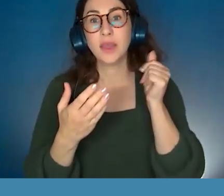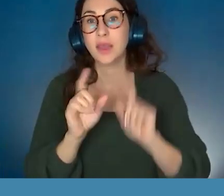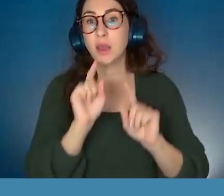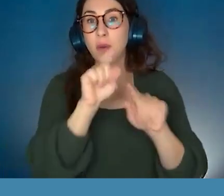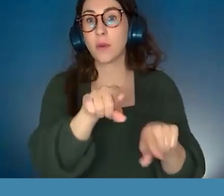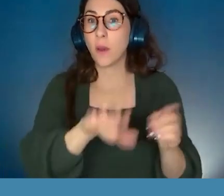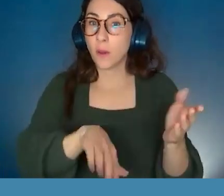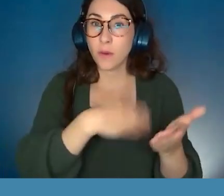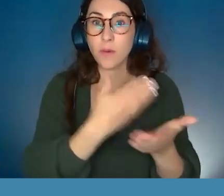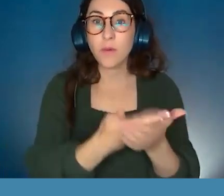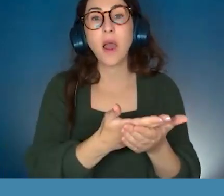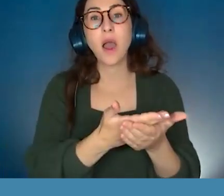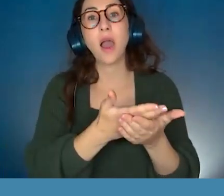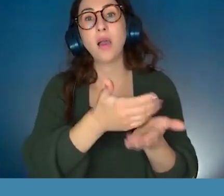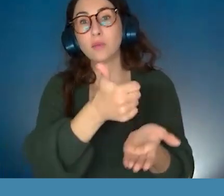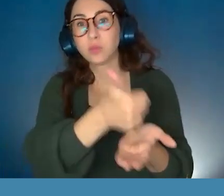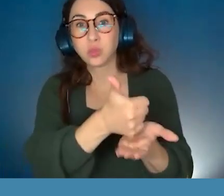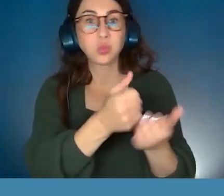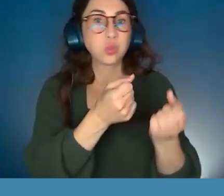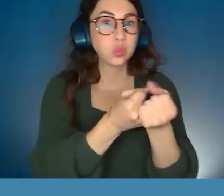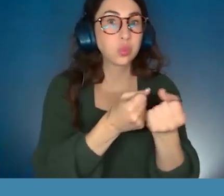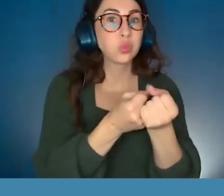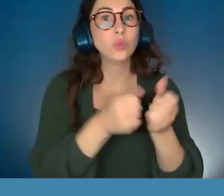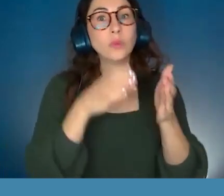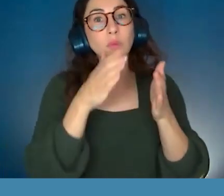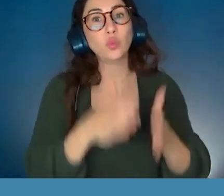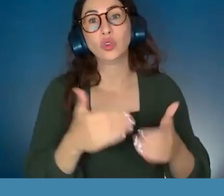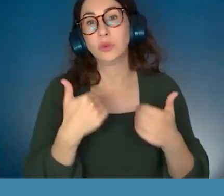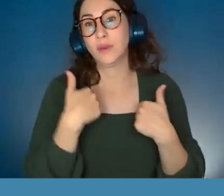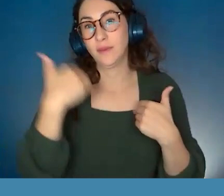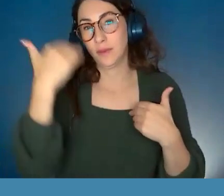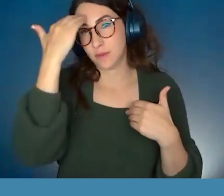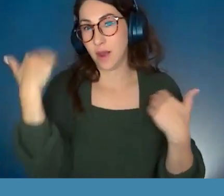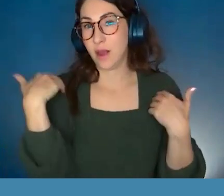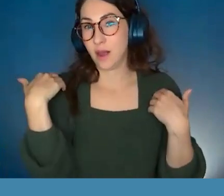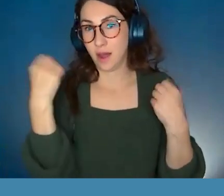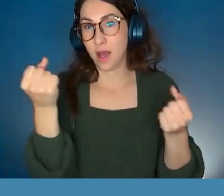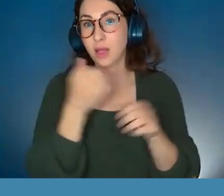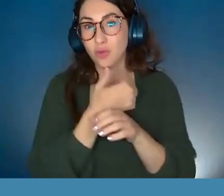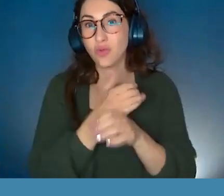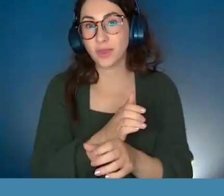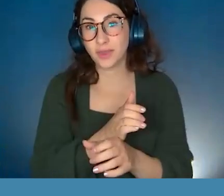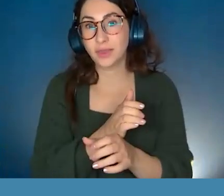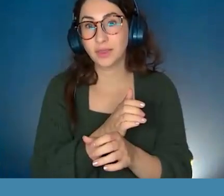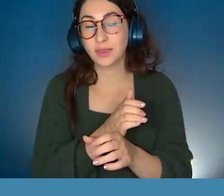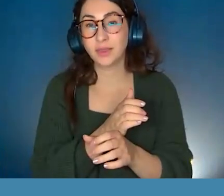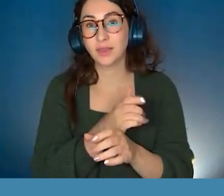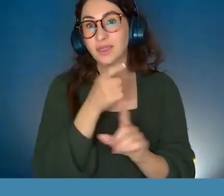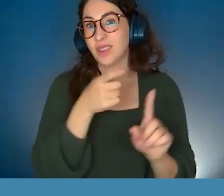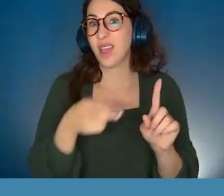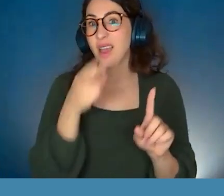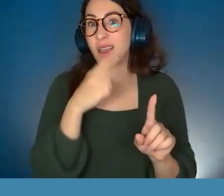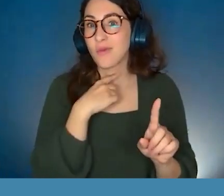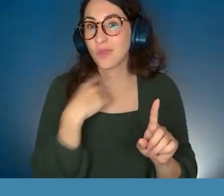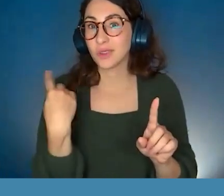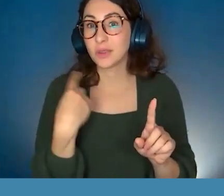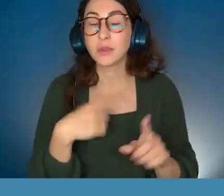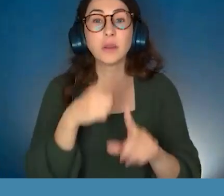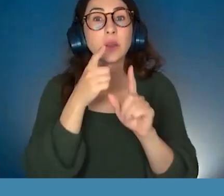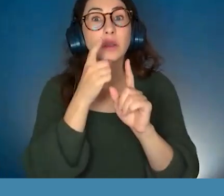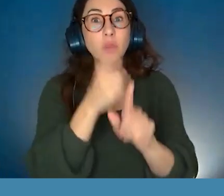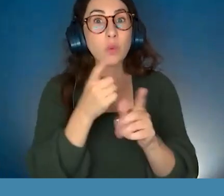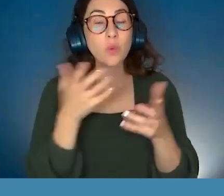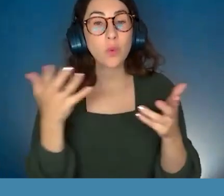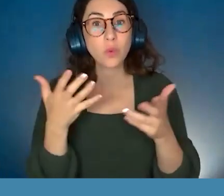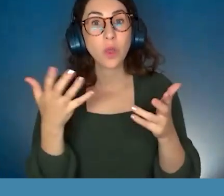individuals experiencing a mental health crisis and are at risk of harming themselves or others. And the goal of the mobile response team is to keep